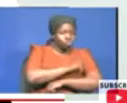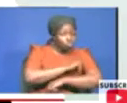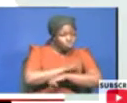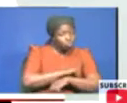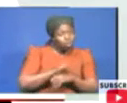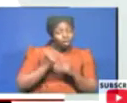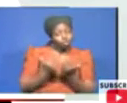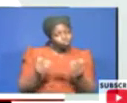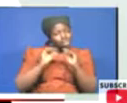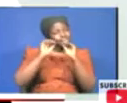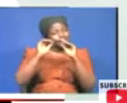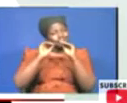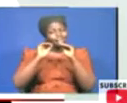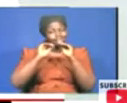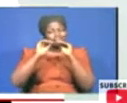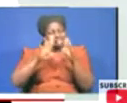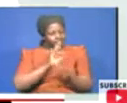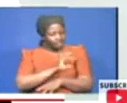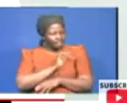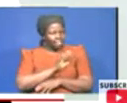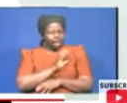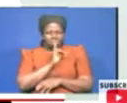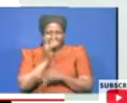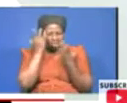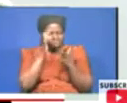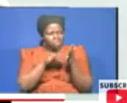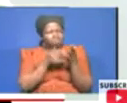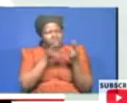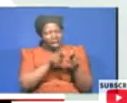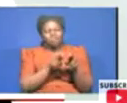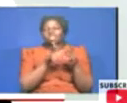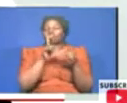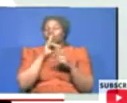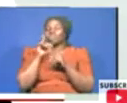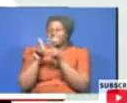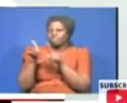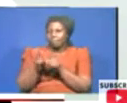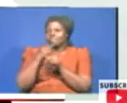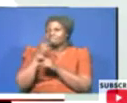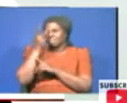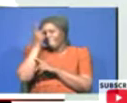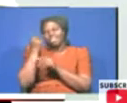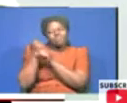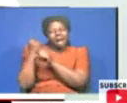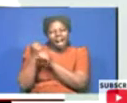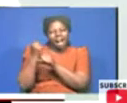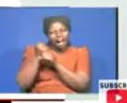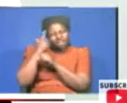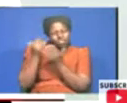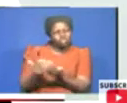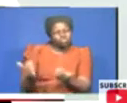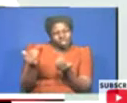what will be the reaction. So you see, also the parents are the ones doing the assignment for the children. So